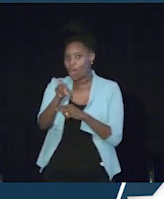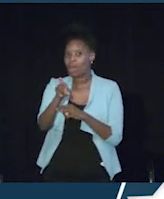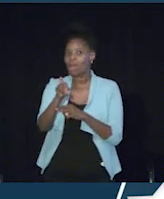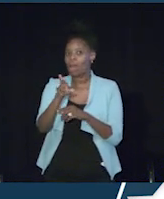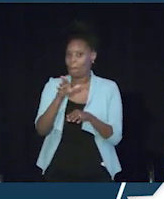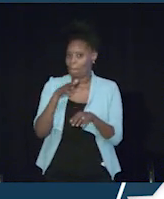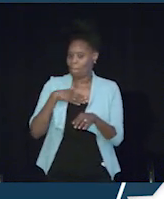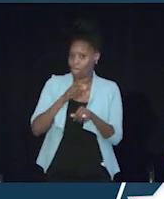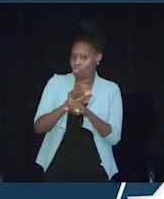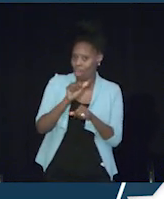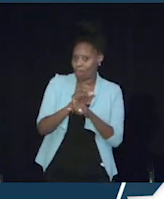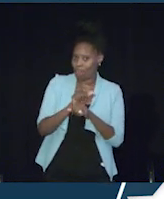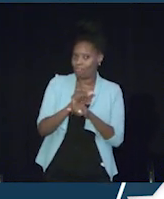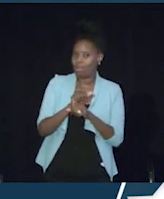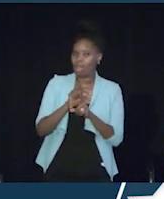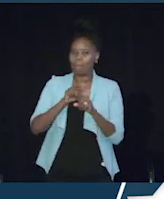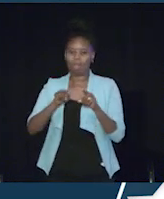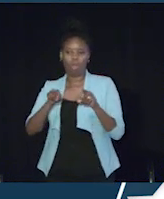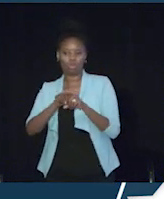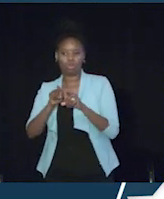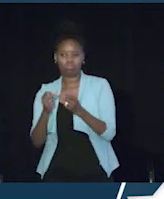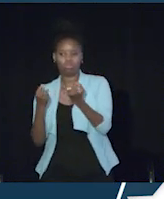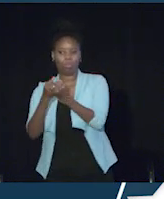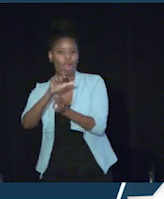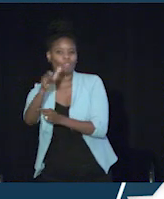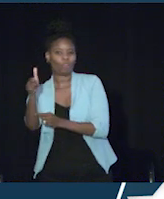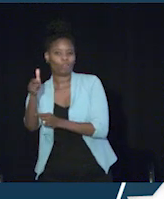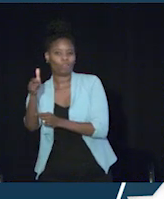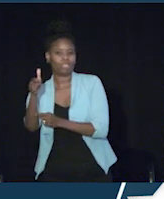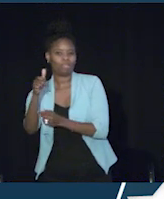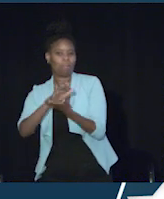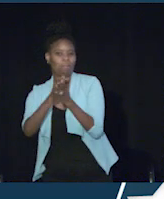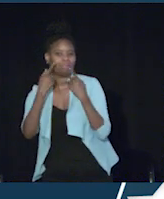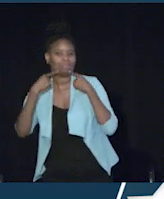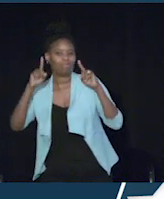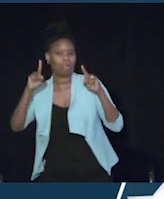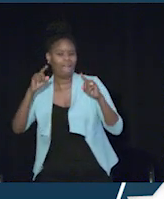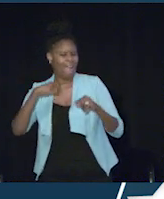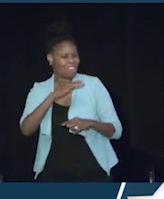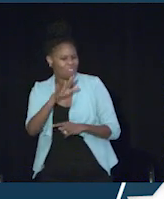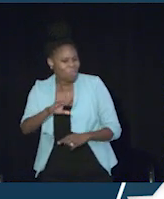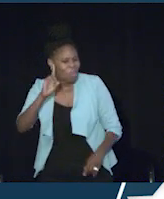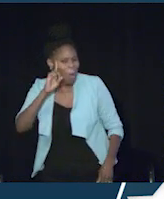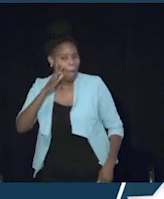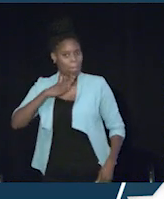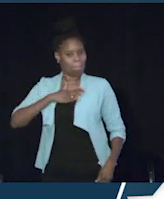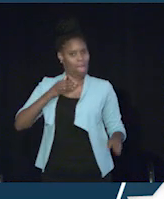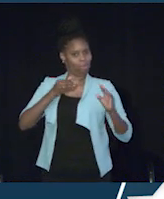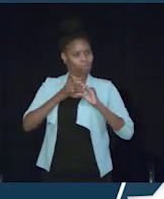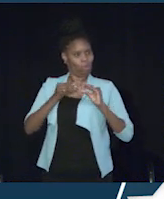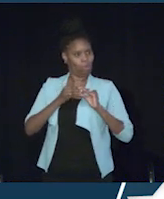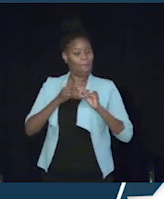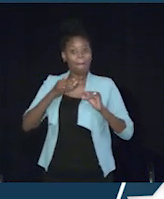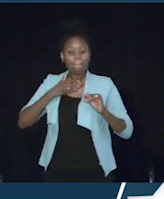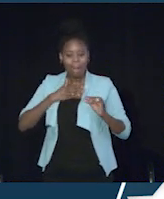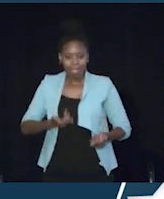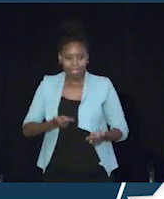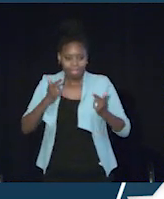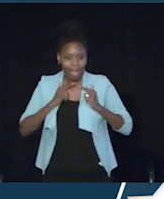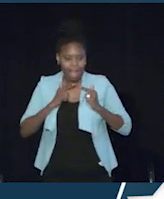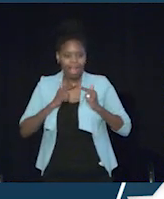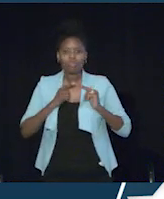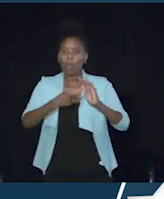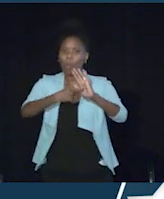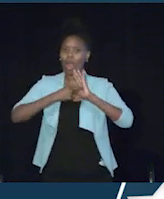a reality for others. I never thought in a million years that I was the one who was going to need services, but I